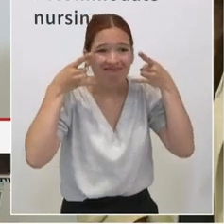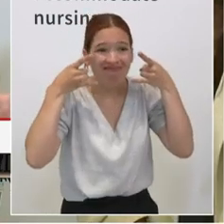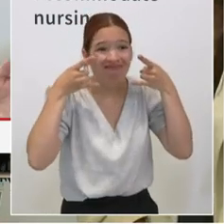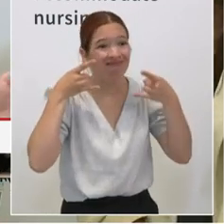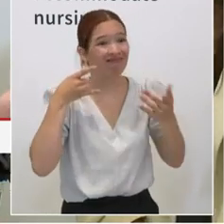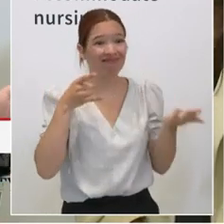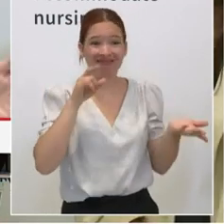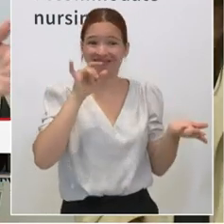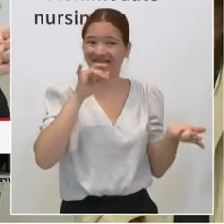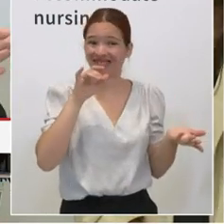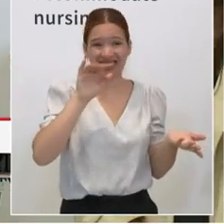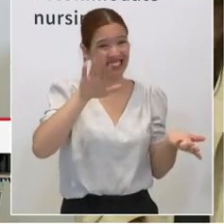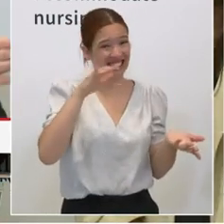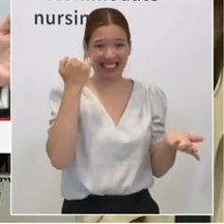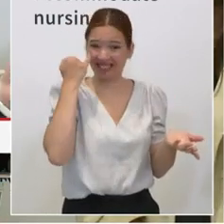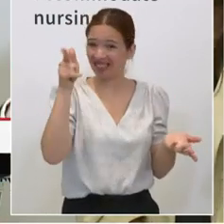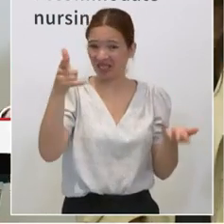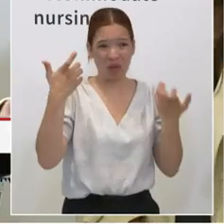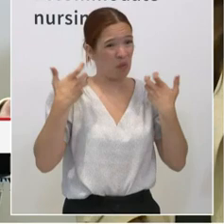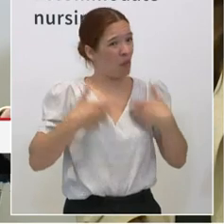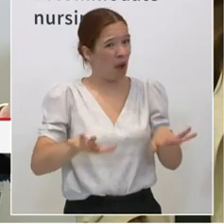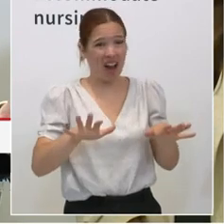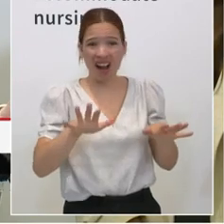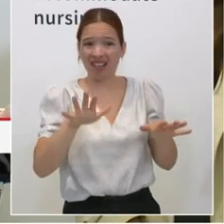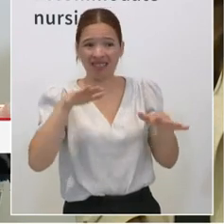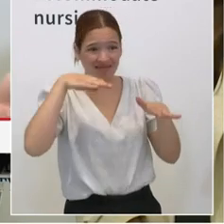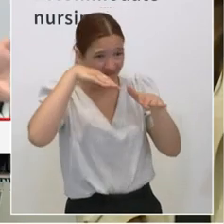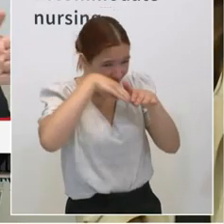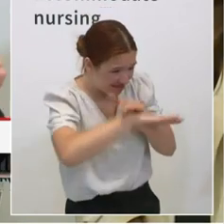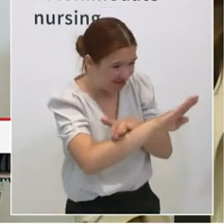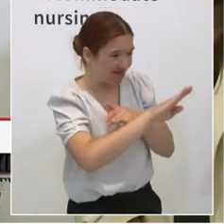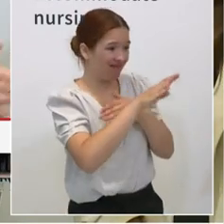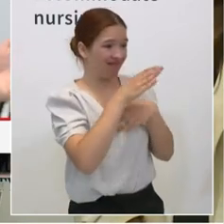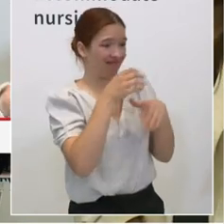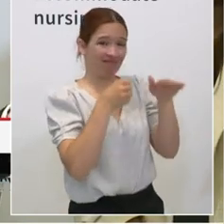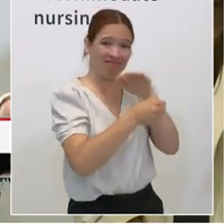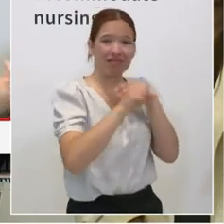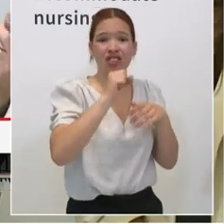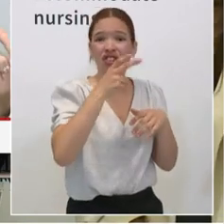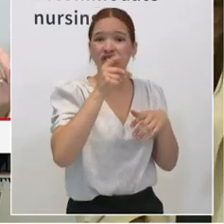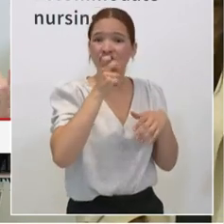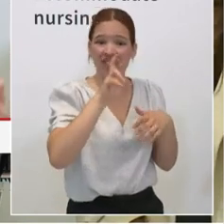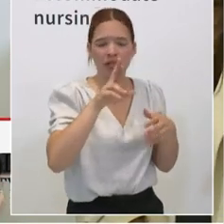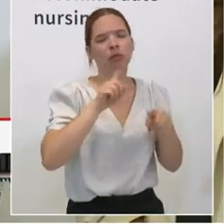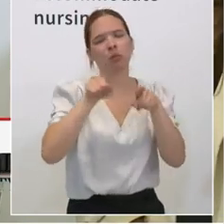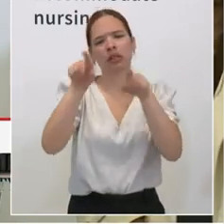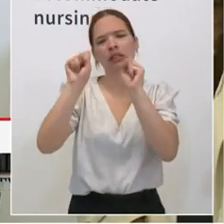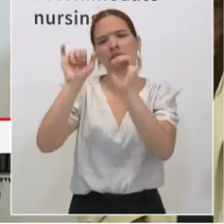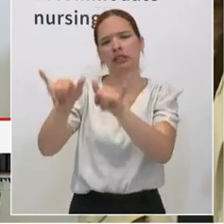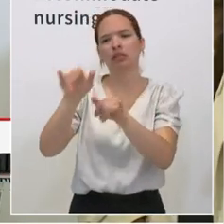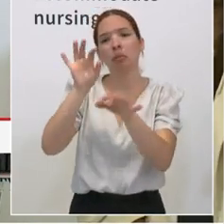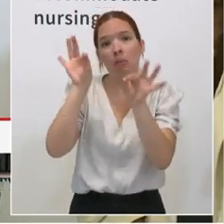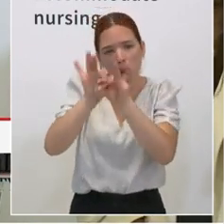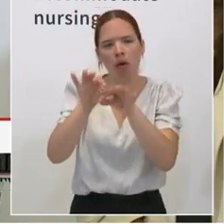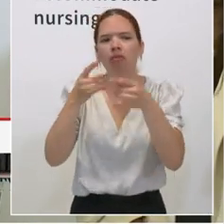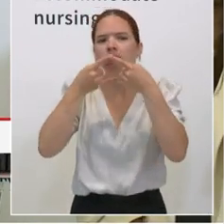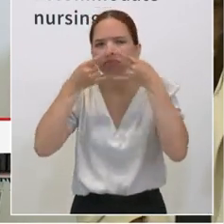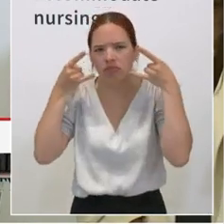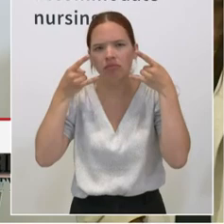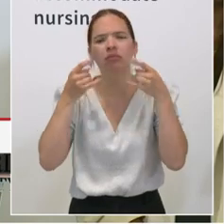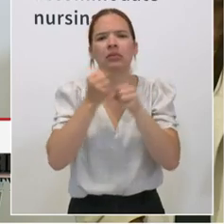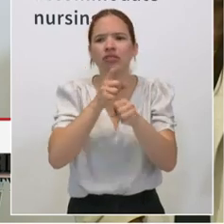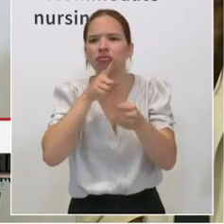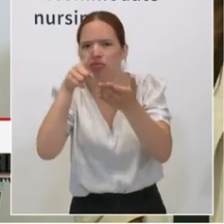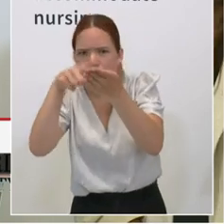healthy. And then we check in with those human service agencies twice a day to be able to see other adjustments that we have to make sure